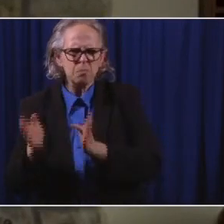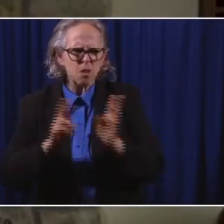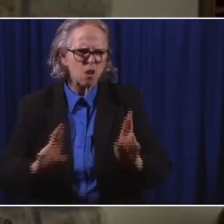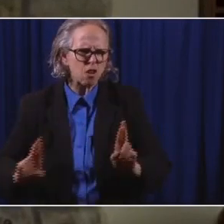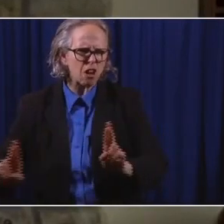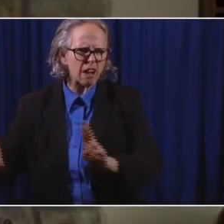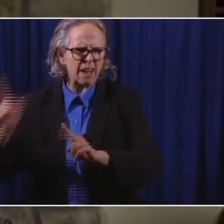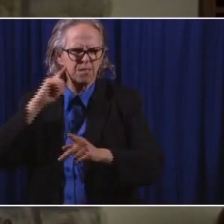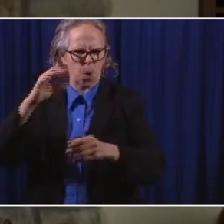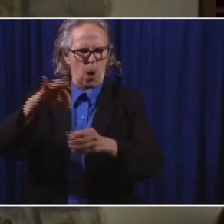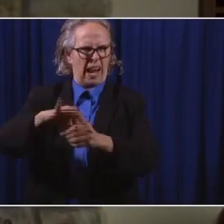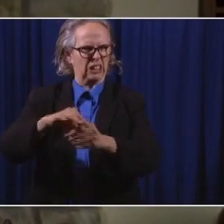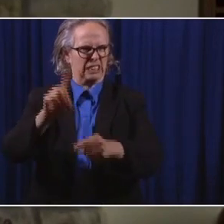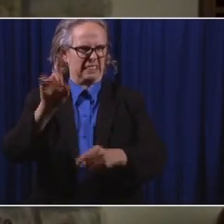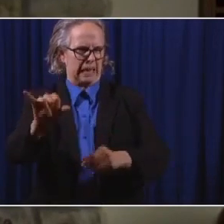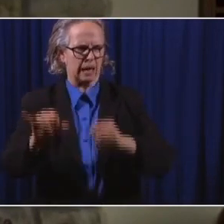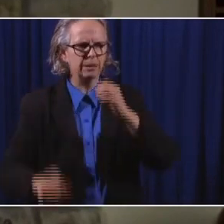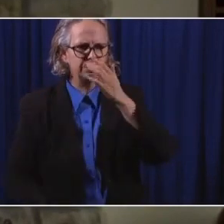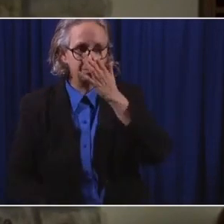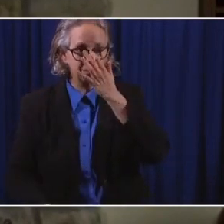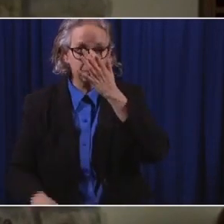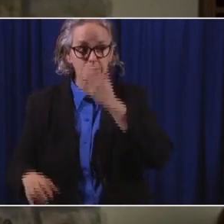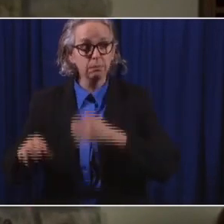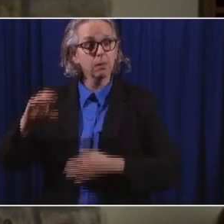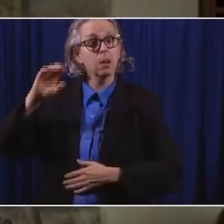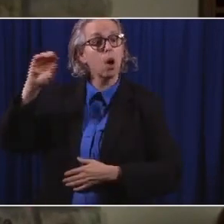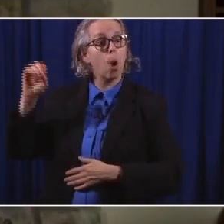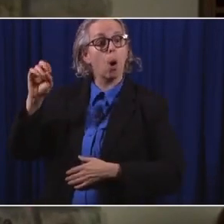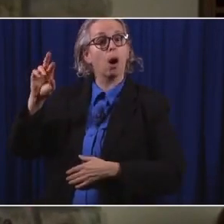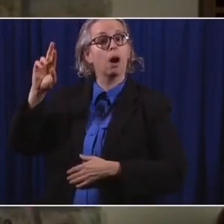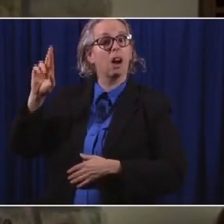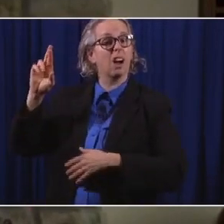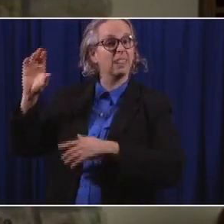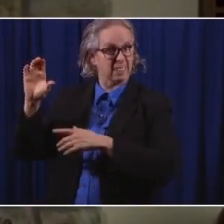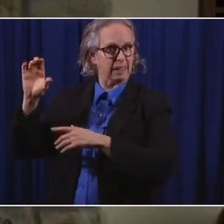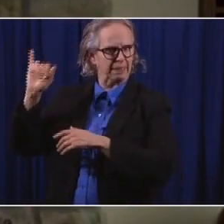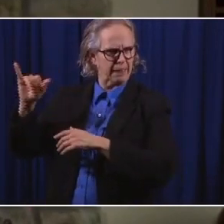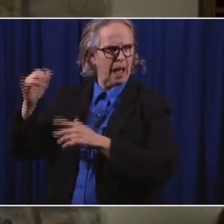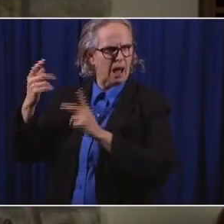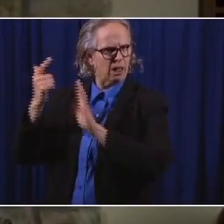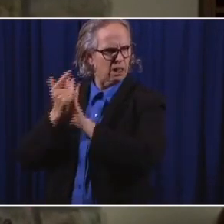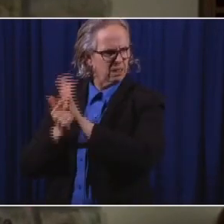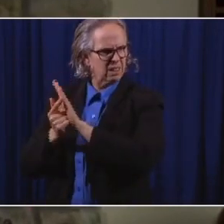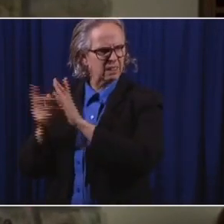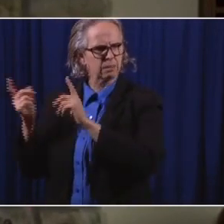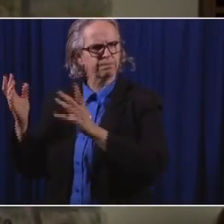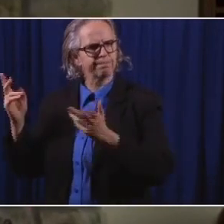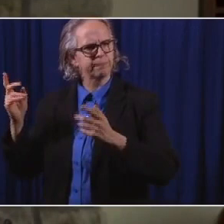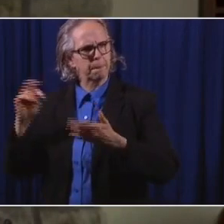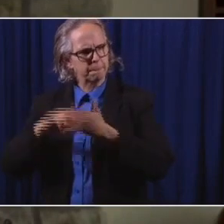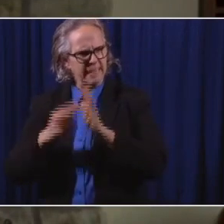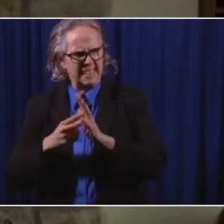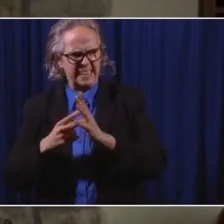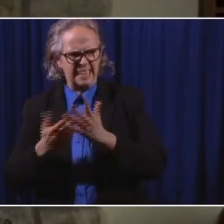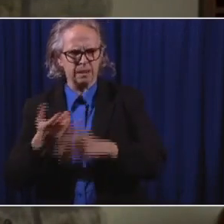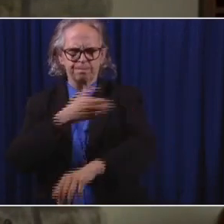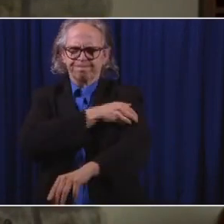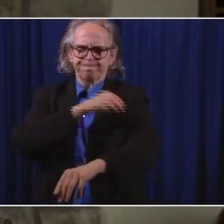According to the Ohio Revised Code, the sheriffs have a unique role. If there is a problem